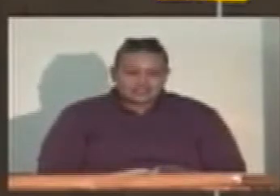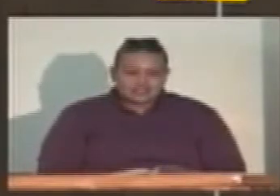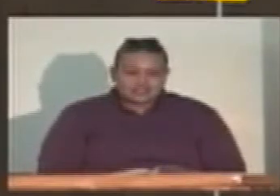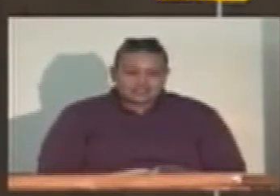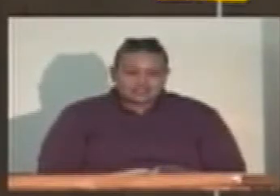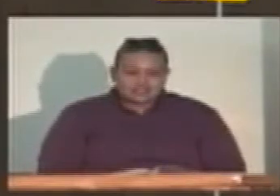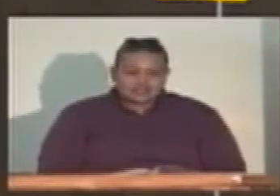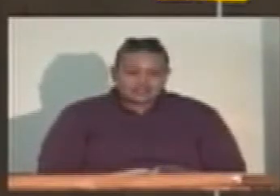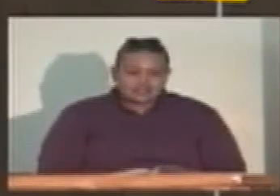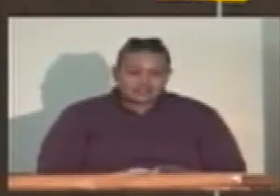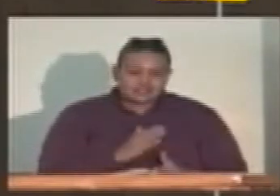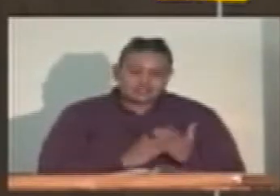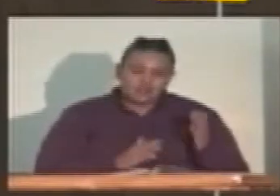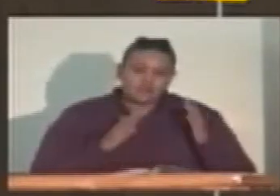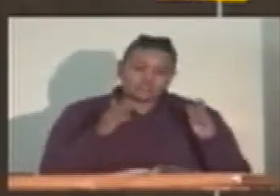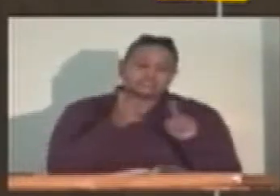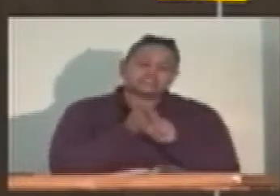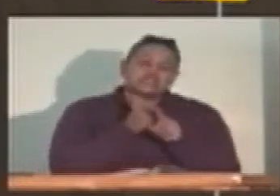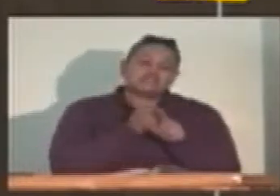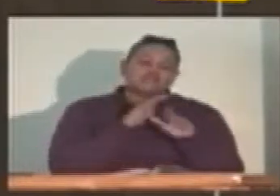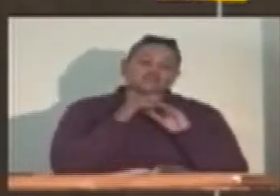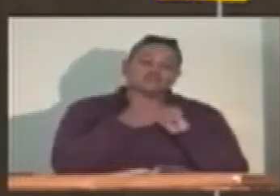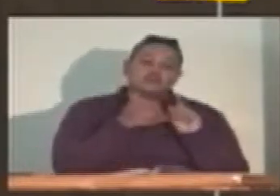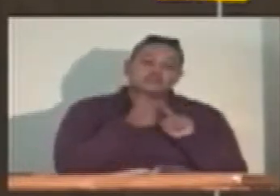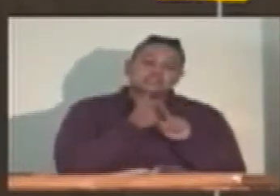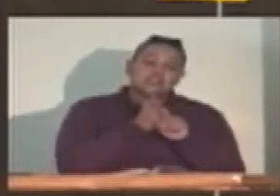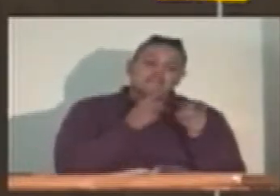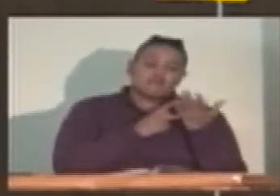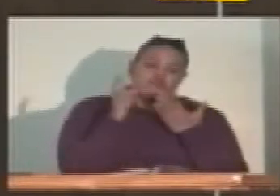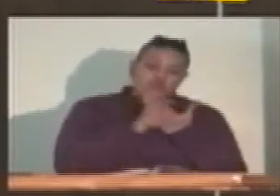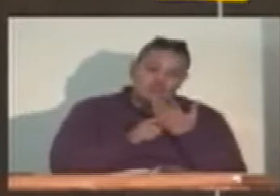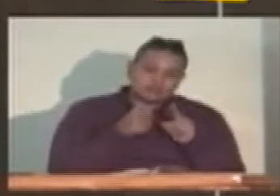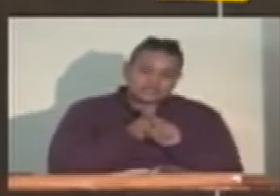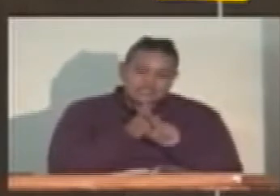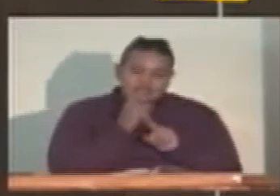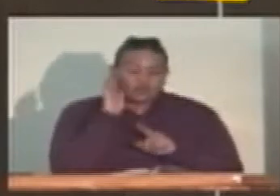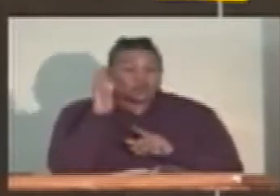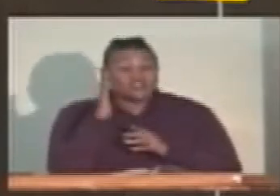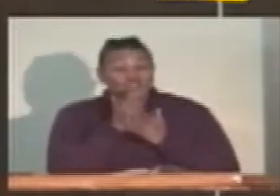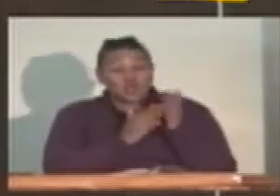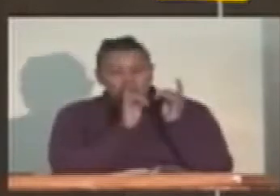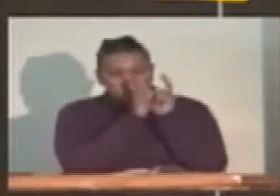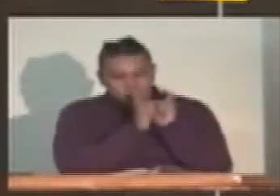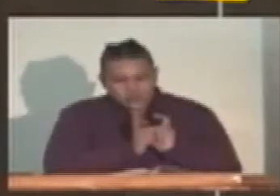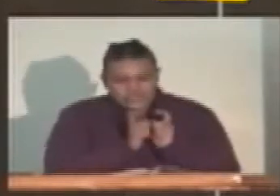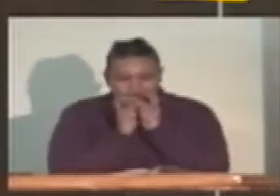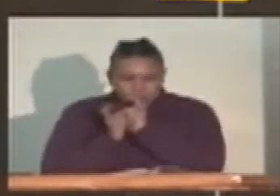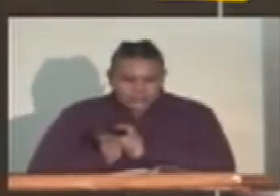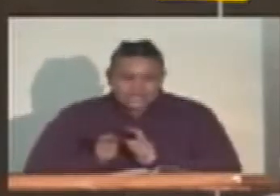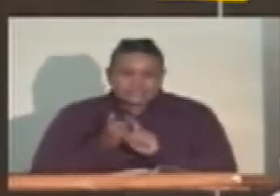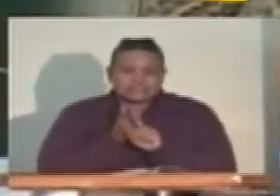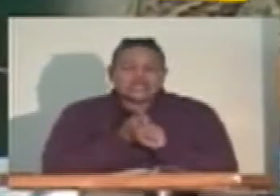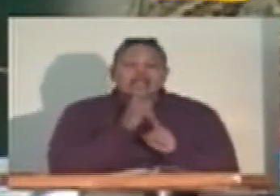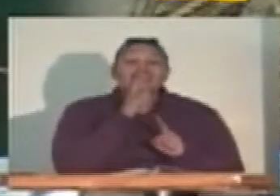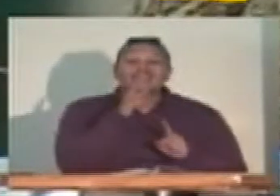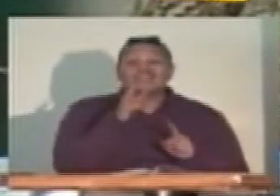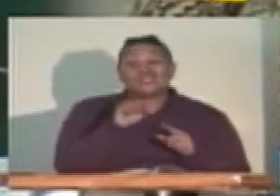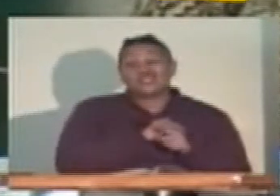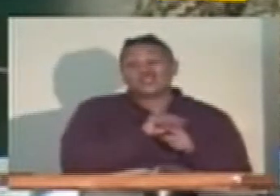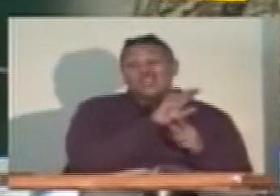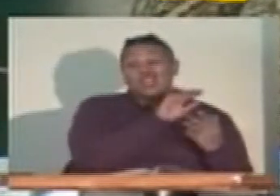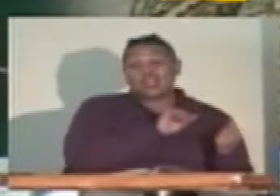similar to the Lift Up Jamaica program, and therefore with some tweaking of training